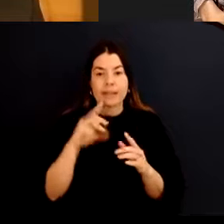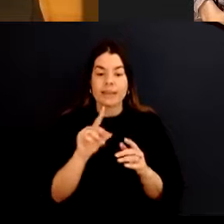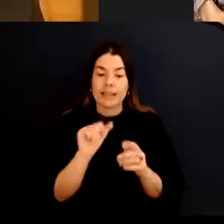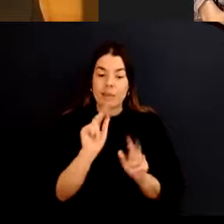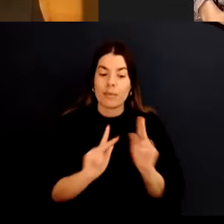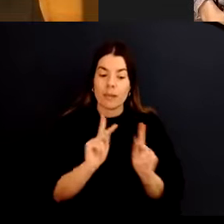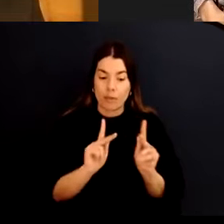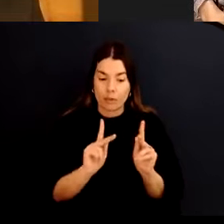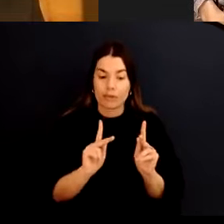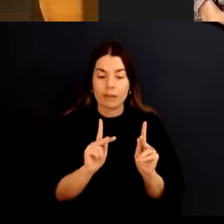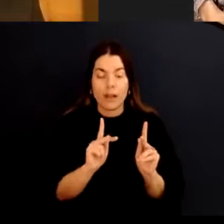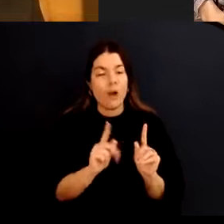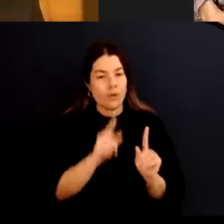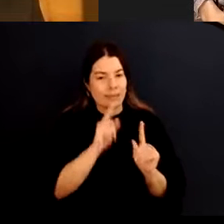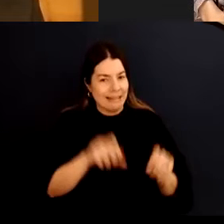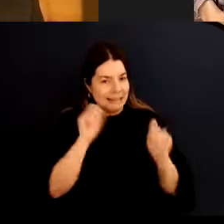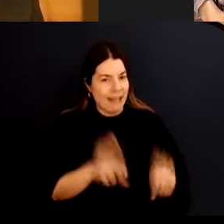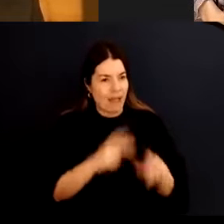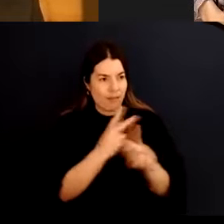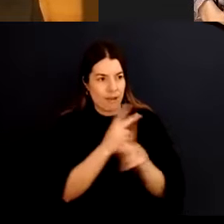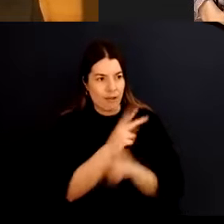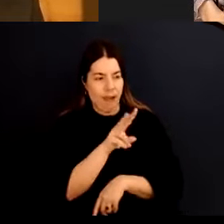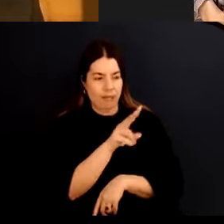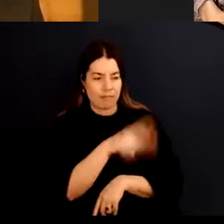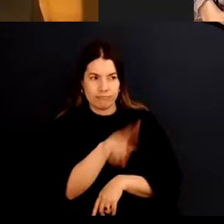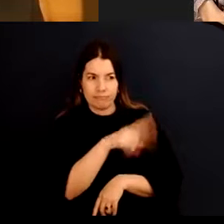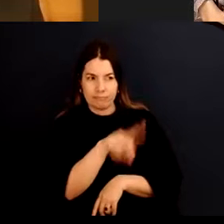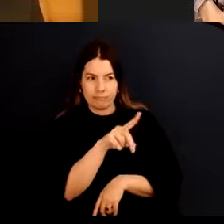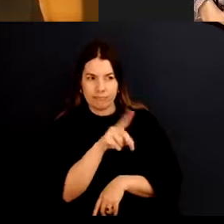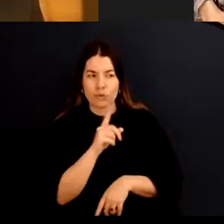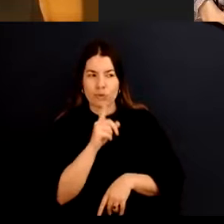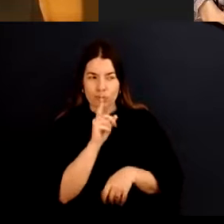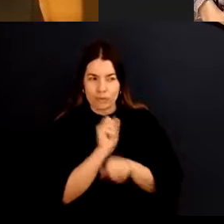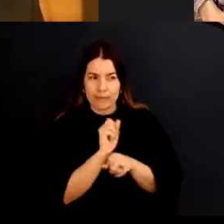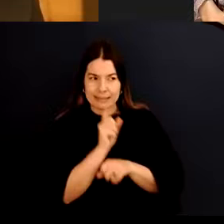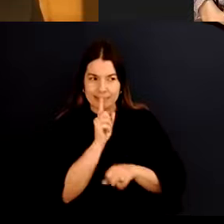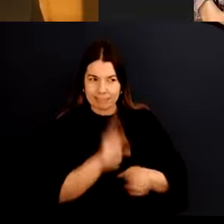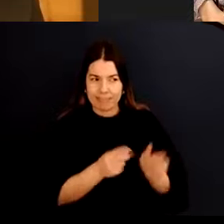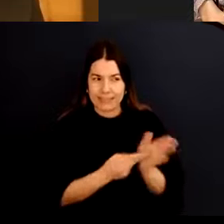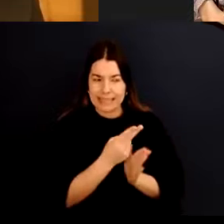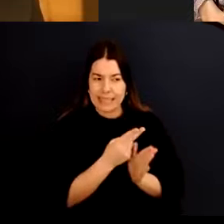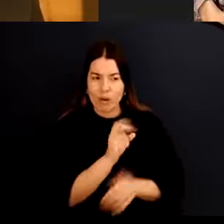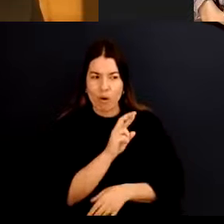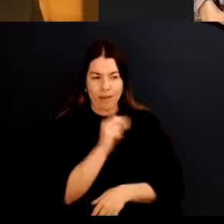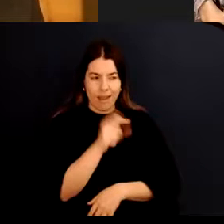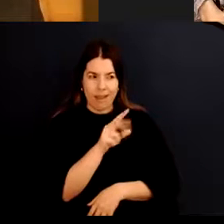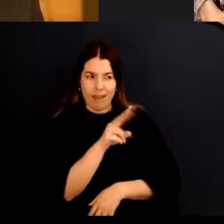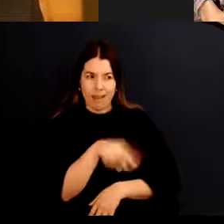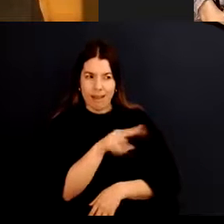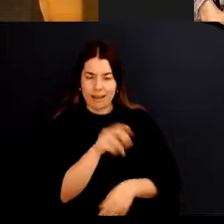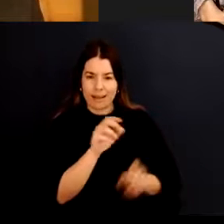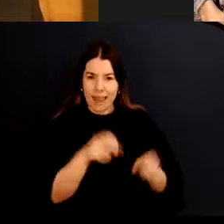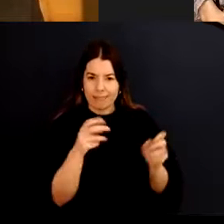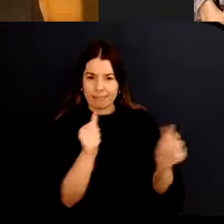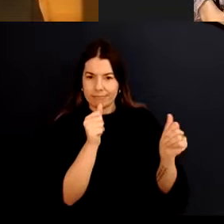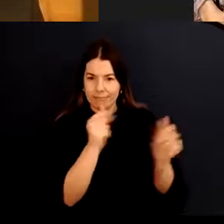recognizing sincerity. So you can't come to them with this facade of who you may be. When it